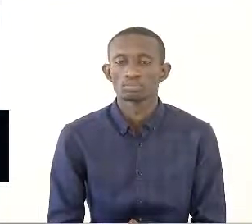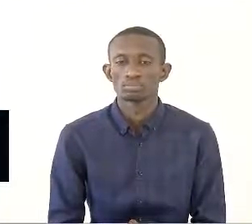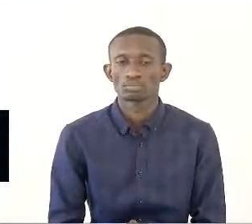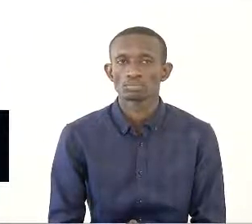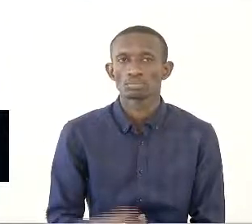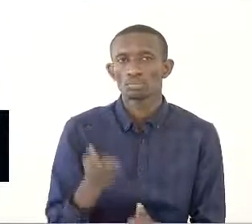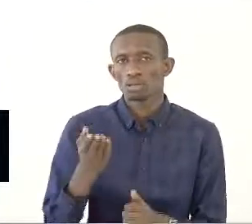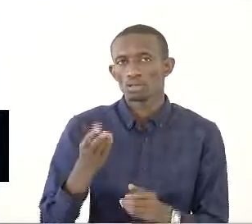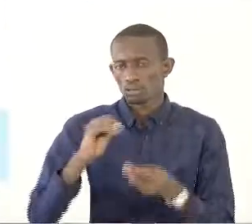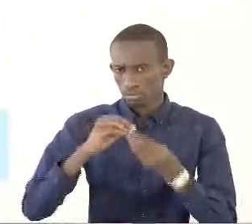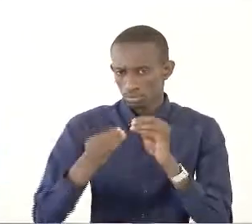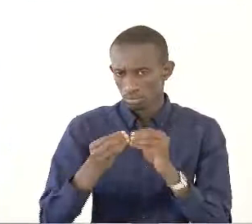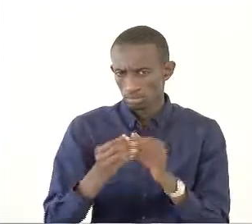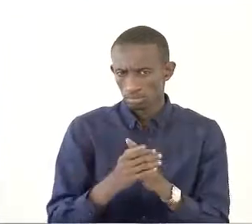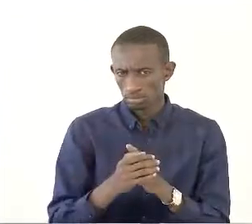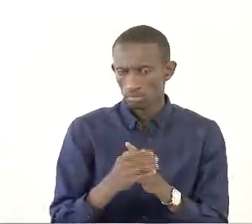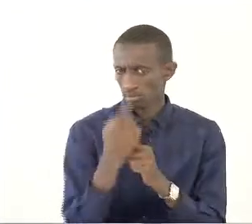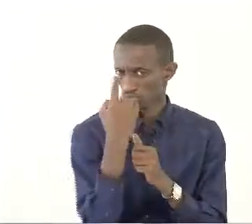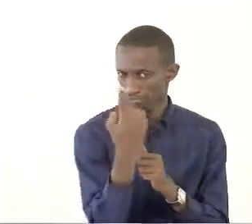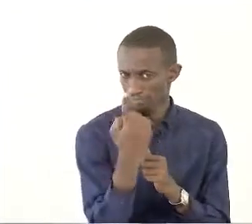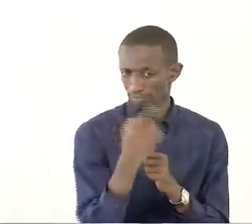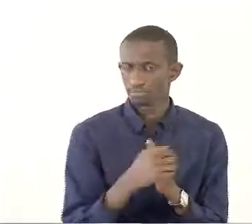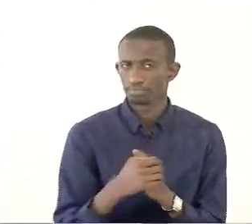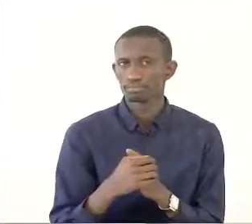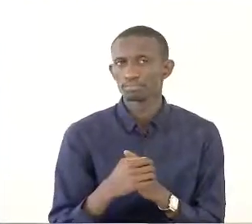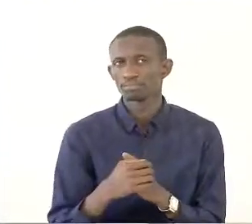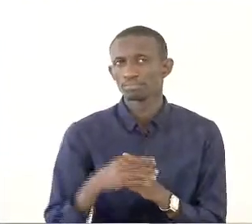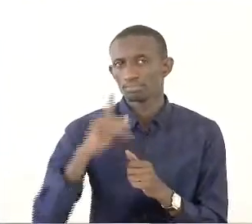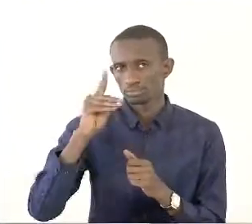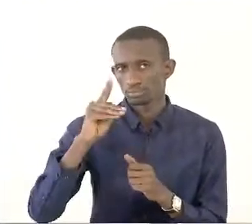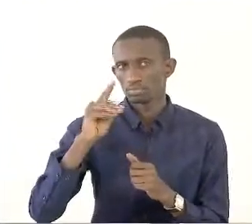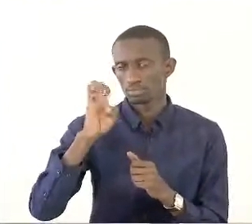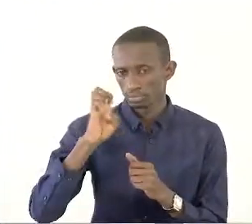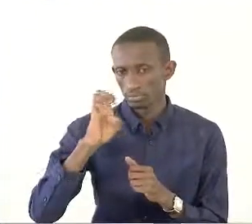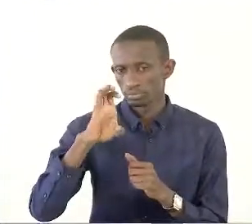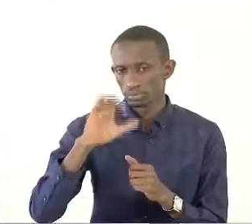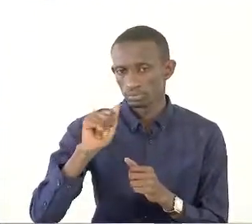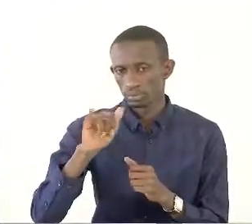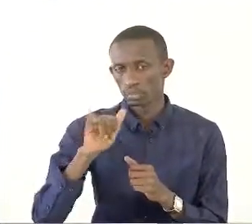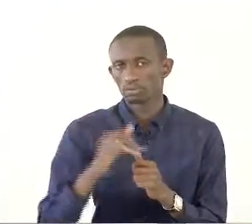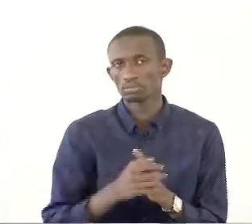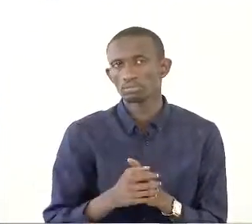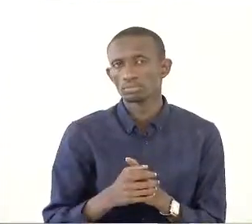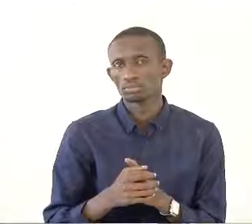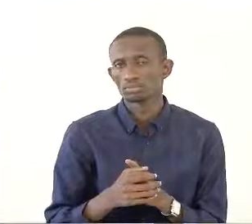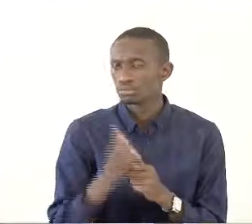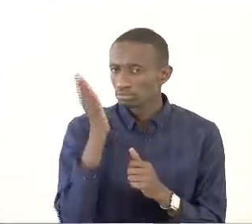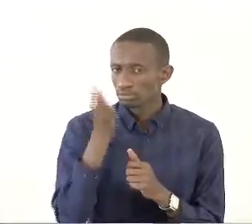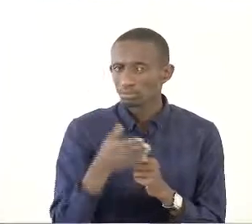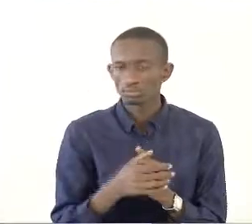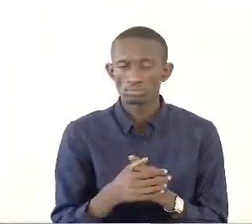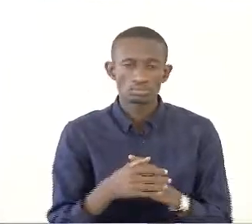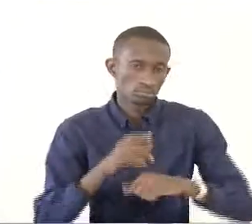of decaying. So this 1 decay. So if you have many, this is the number. So then per